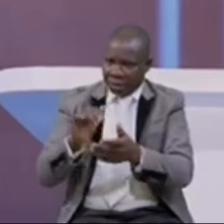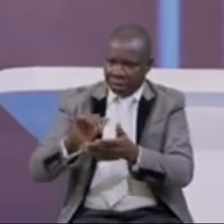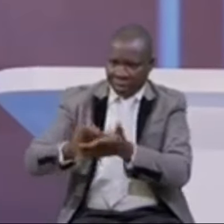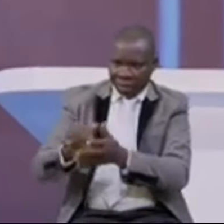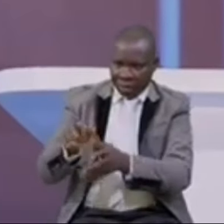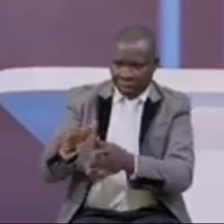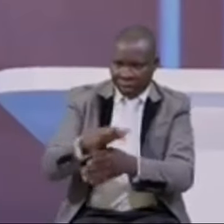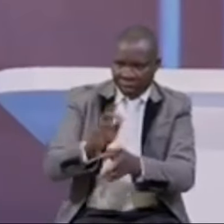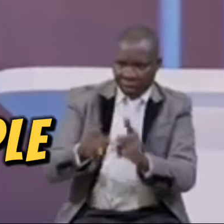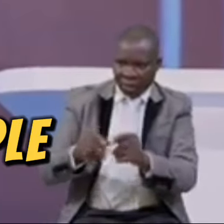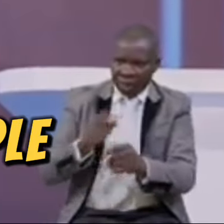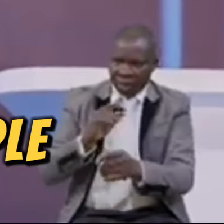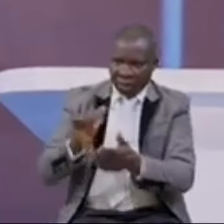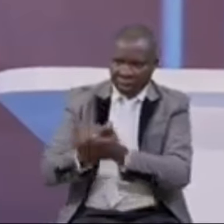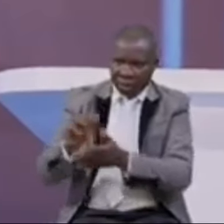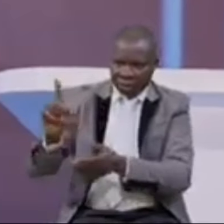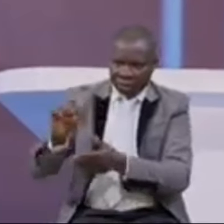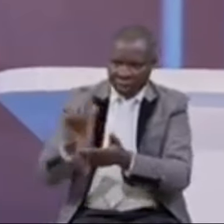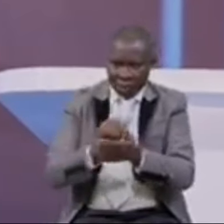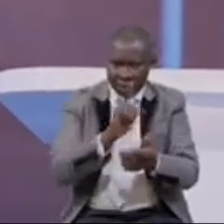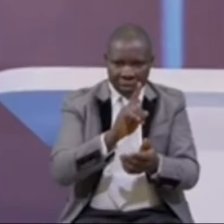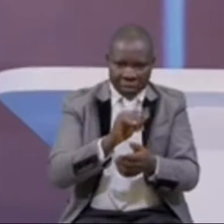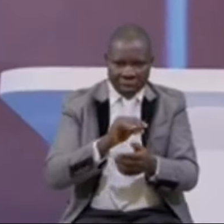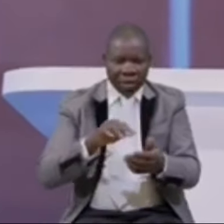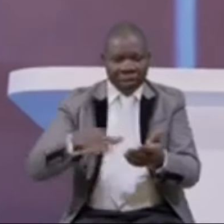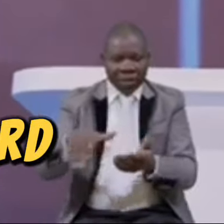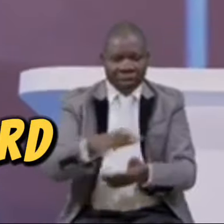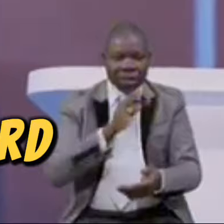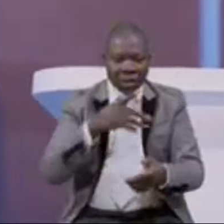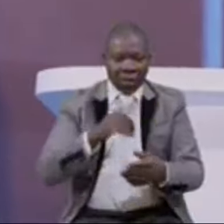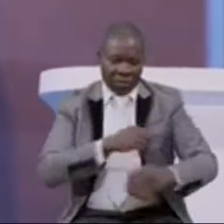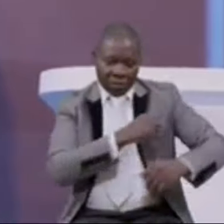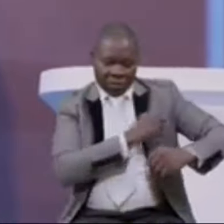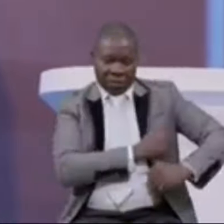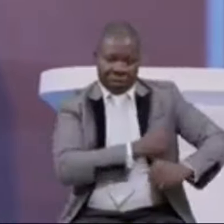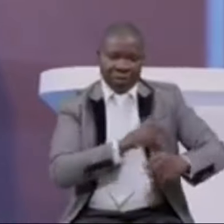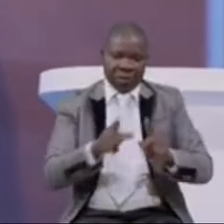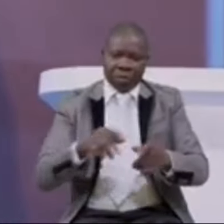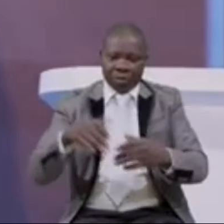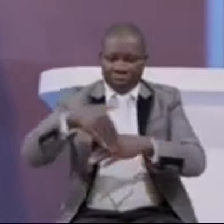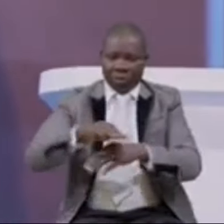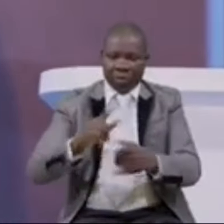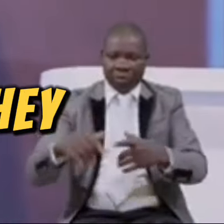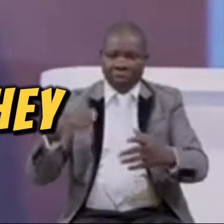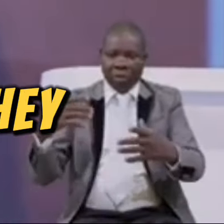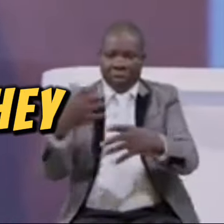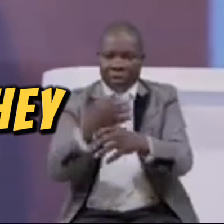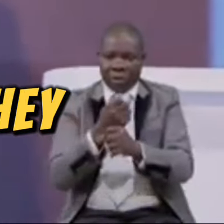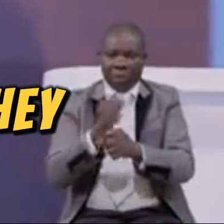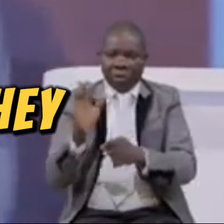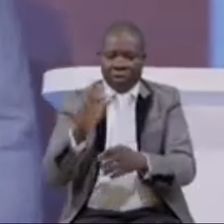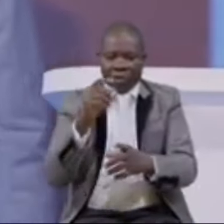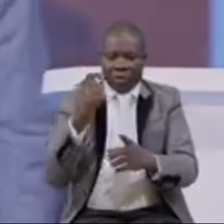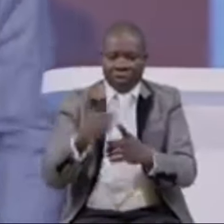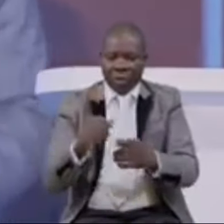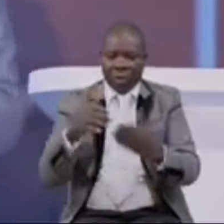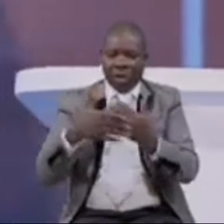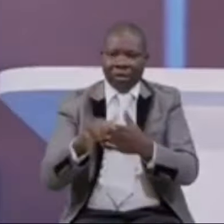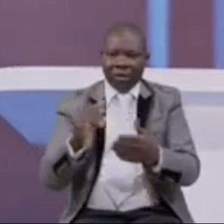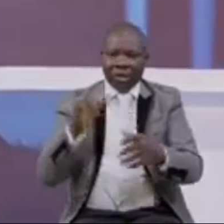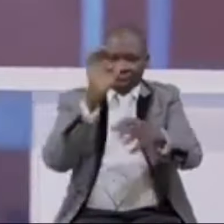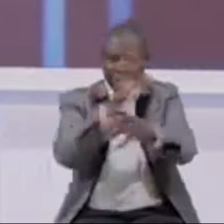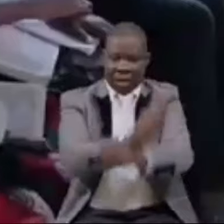are the security people they send to catch your word. After catching your word, they catch you. I said, yes.